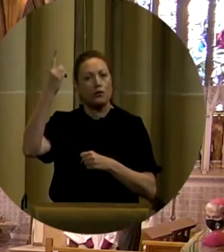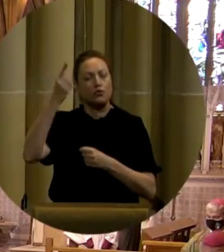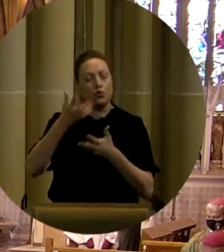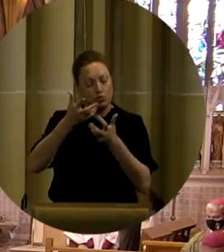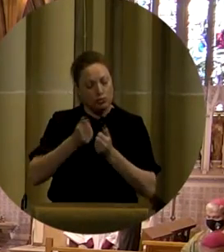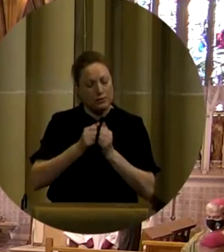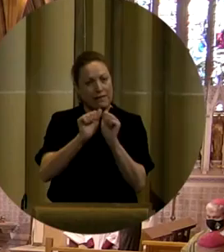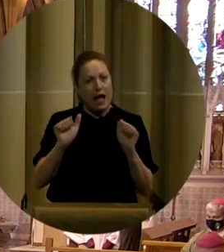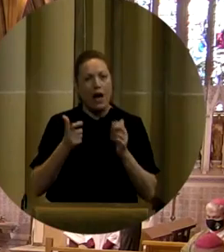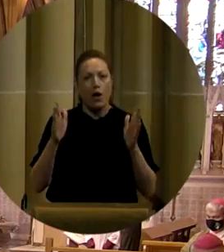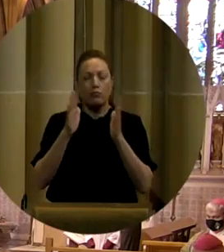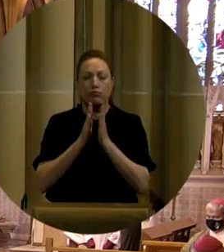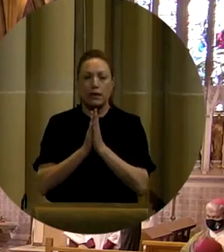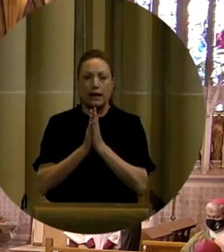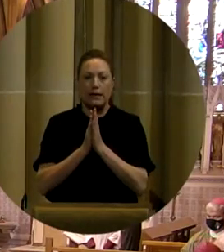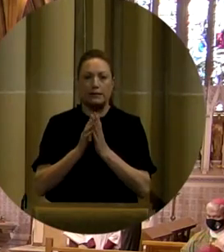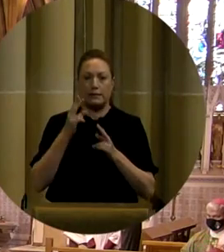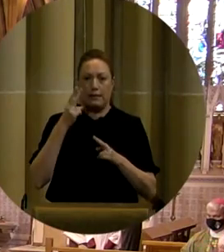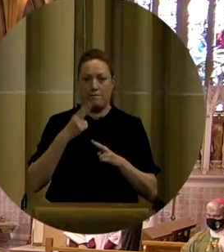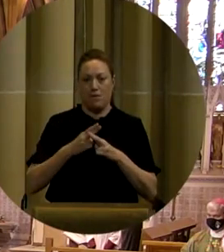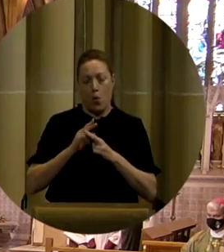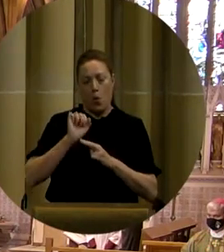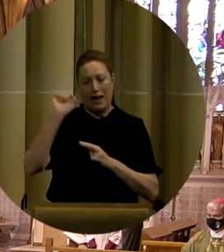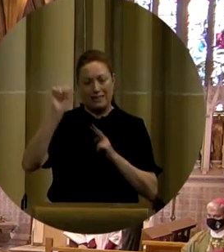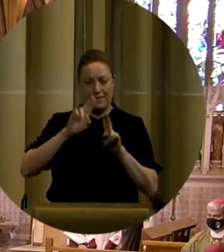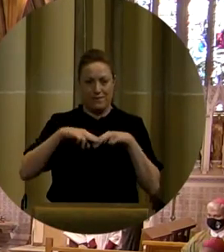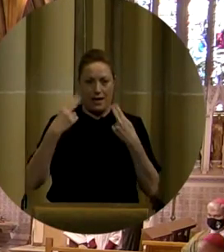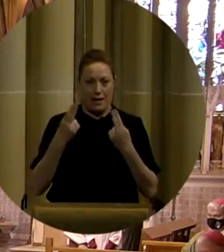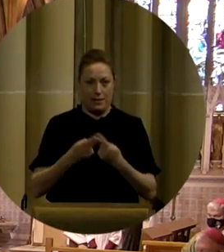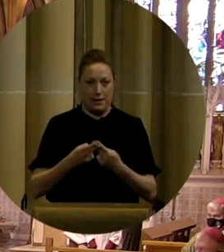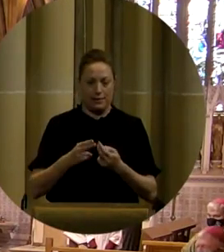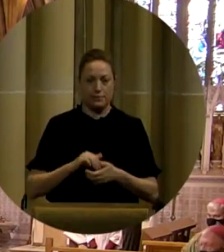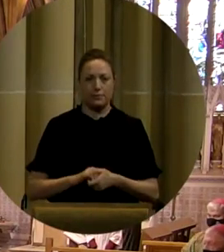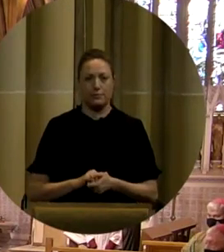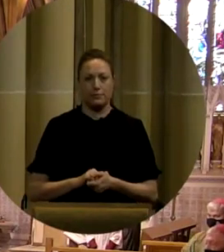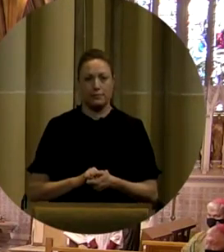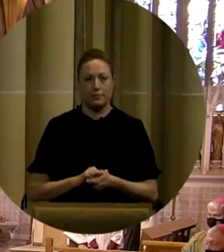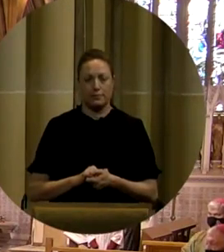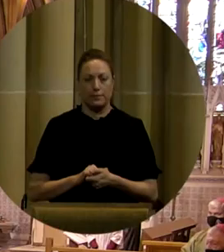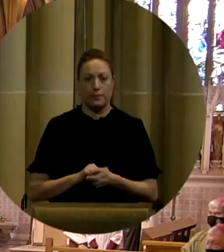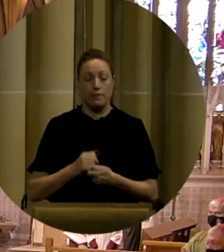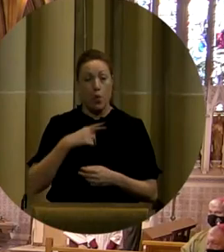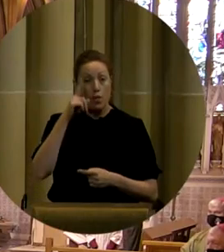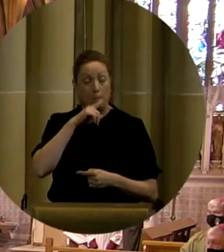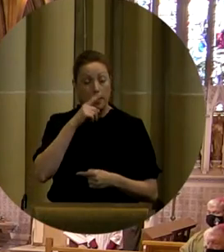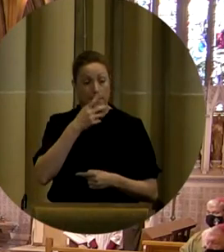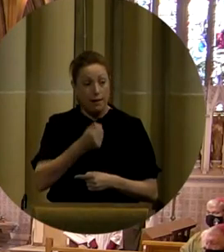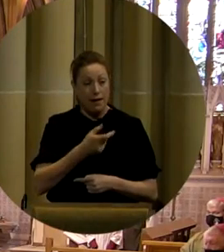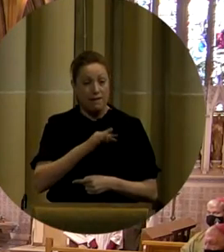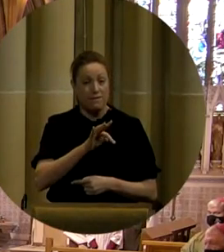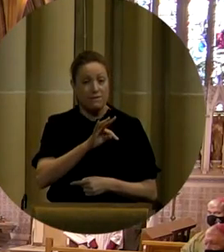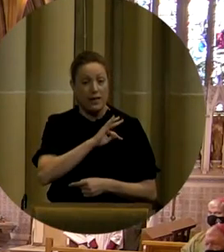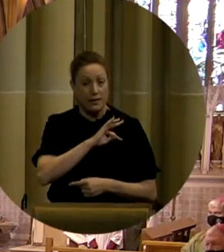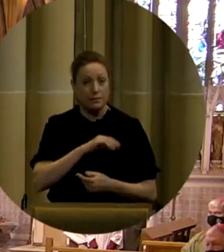these prayers from the entire human family. For all people of faith, for whatever their